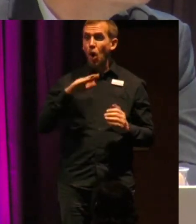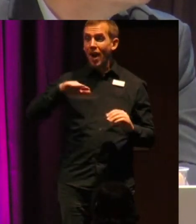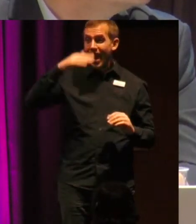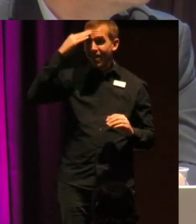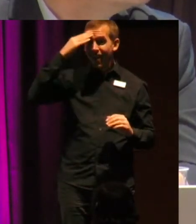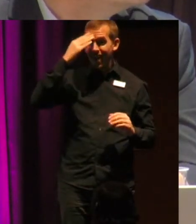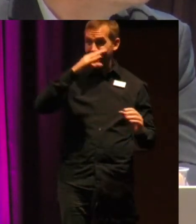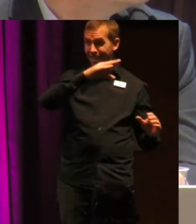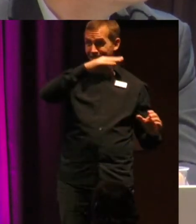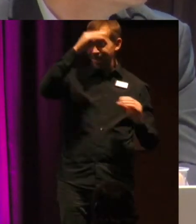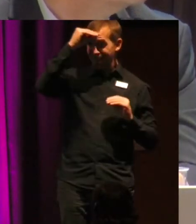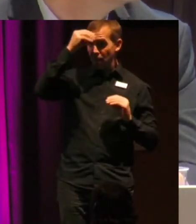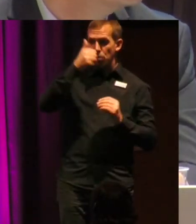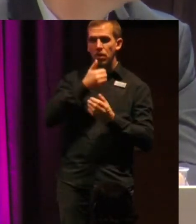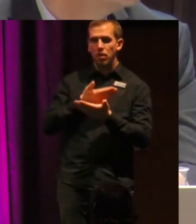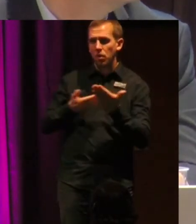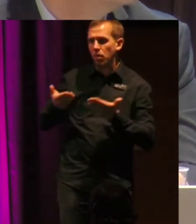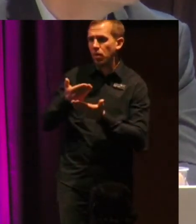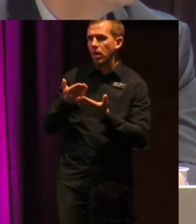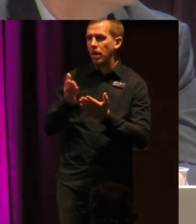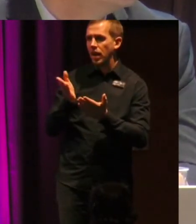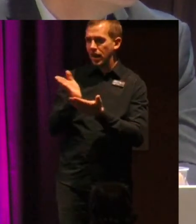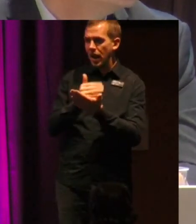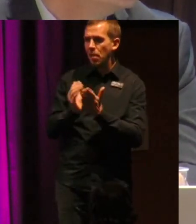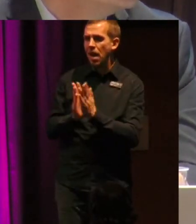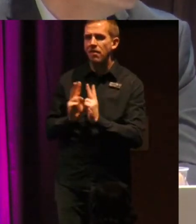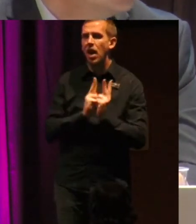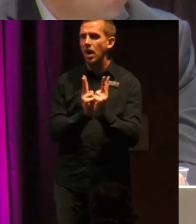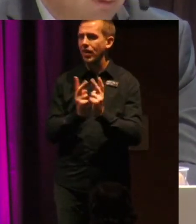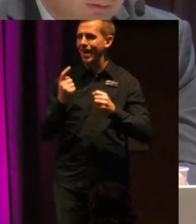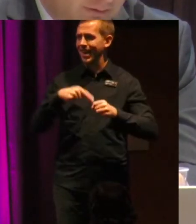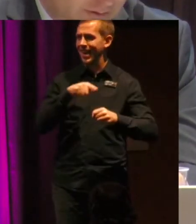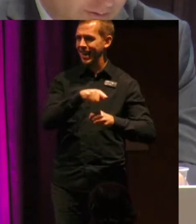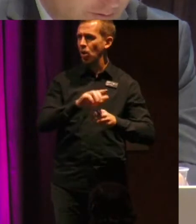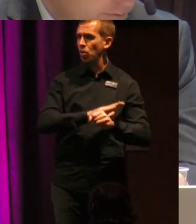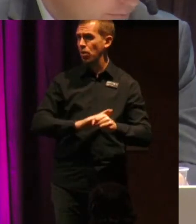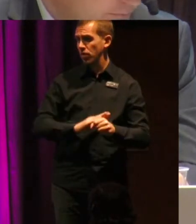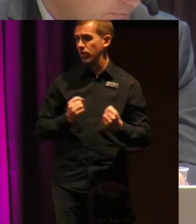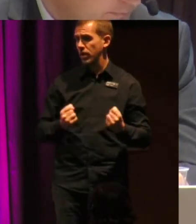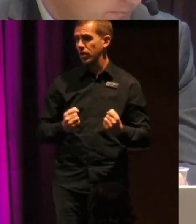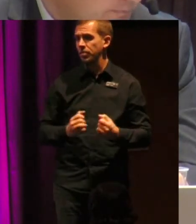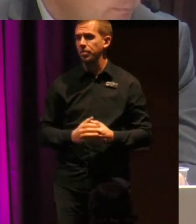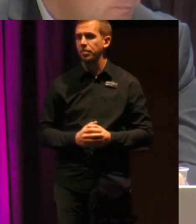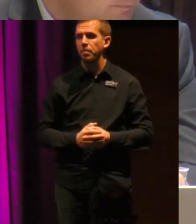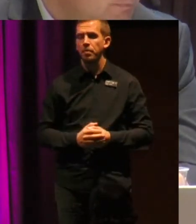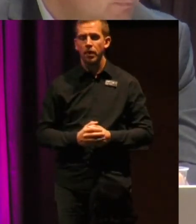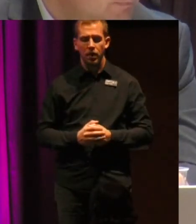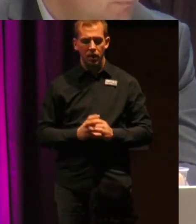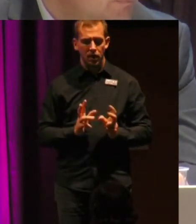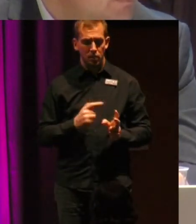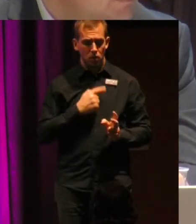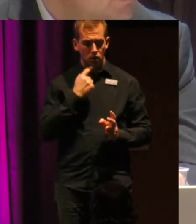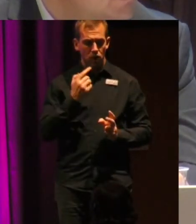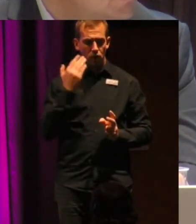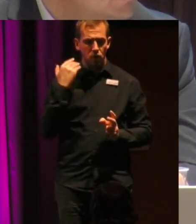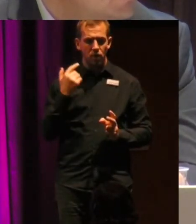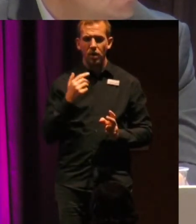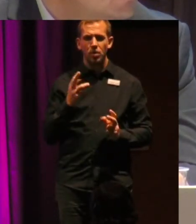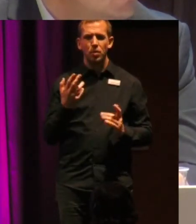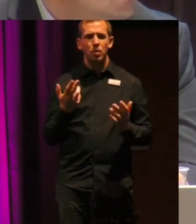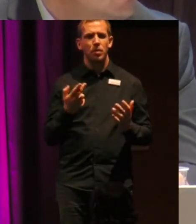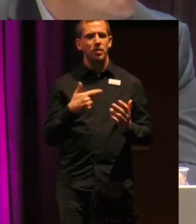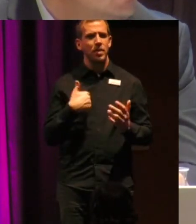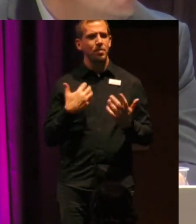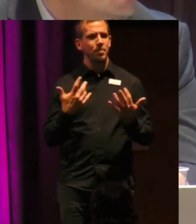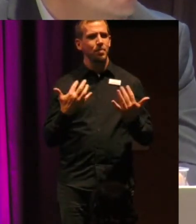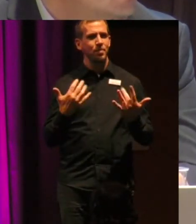practices around this topic. And I think, as I said before, we have been put in some kind